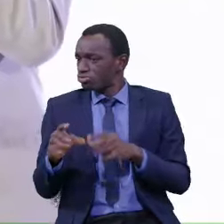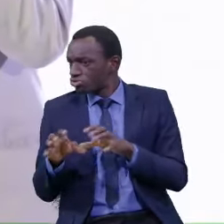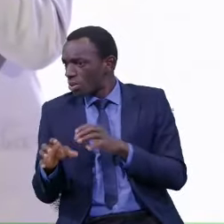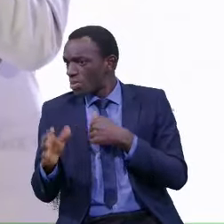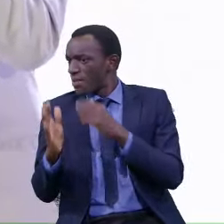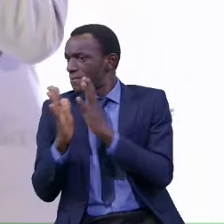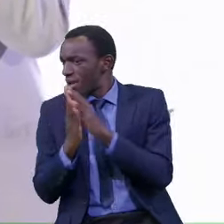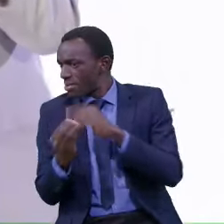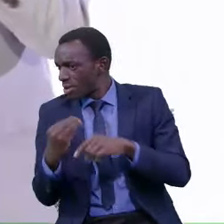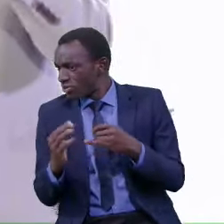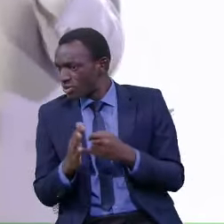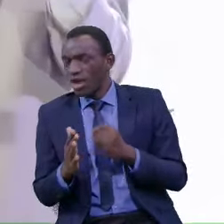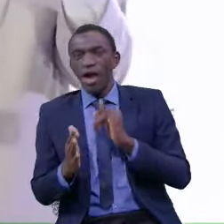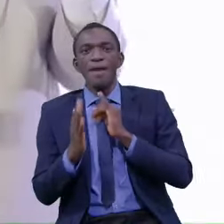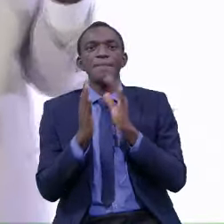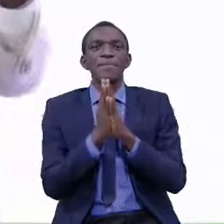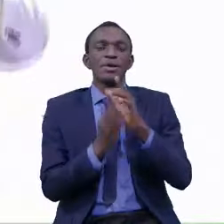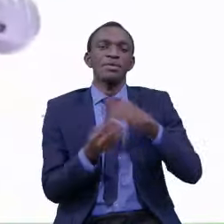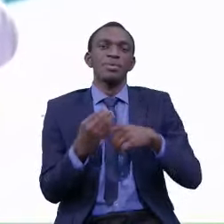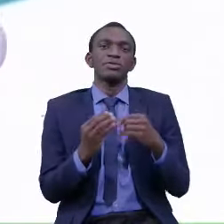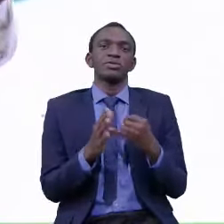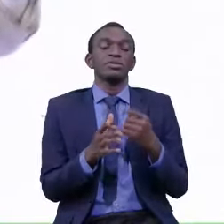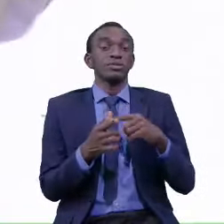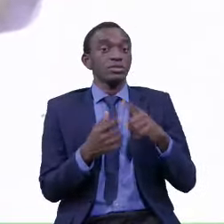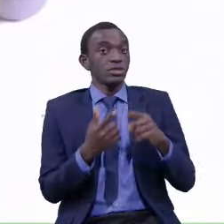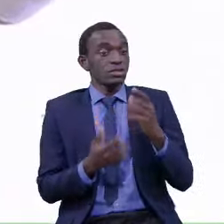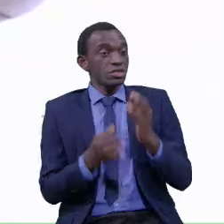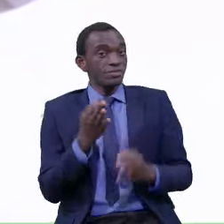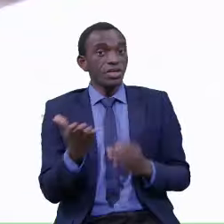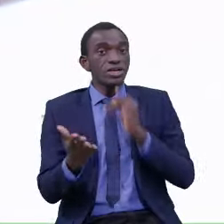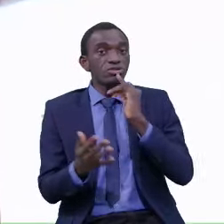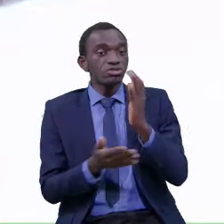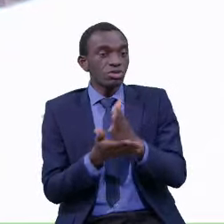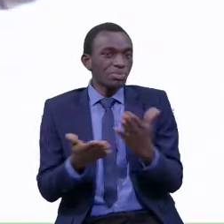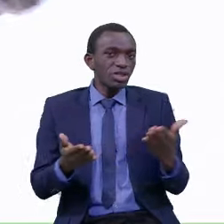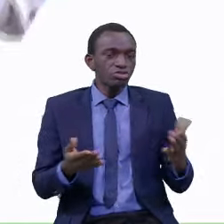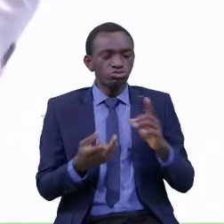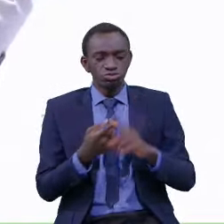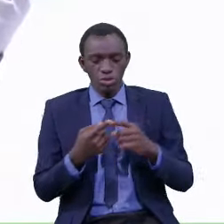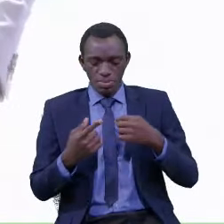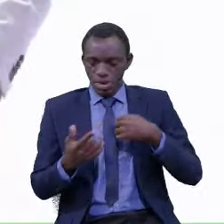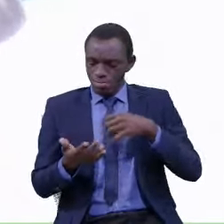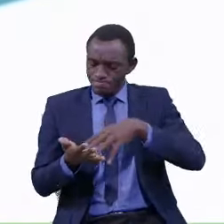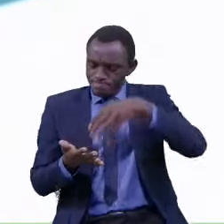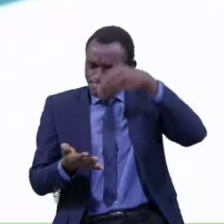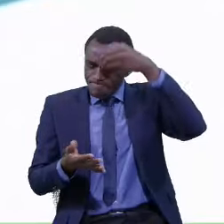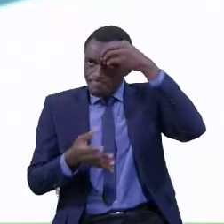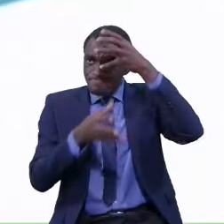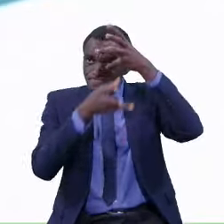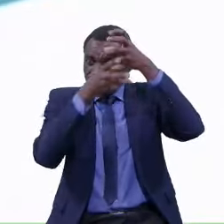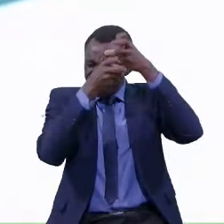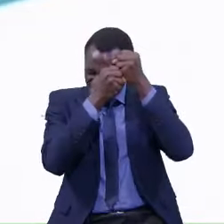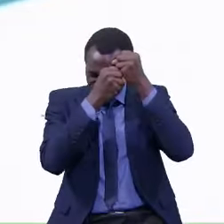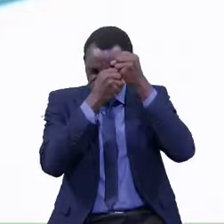pray about it. If there's something to memorize and to bring into my life so